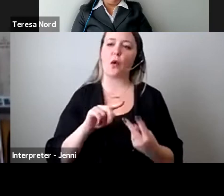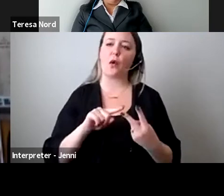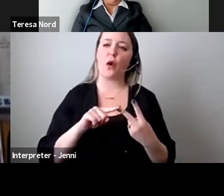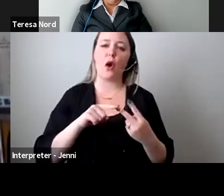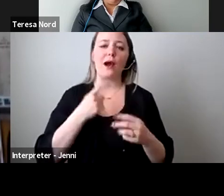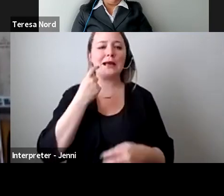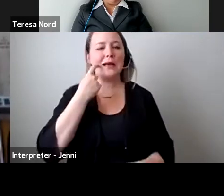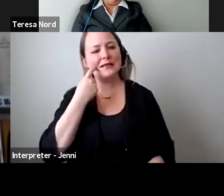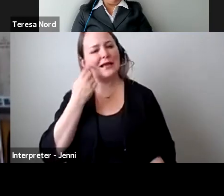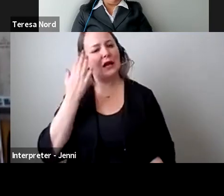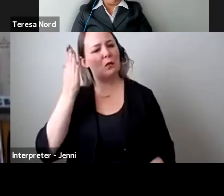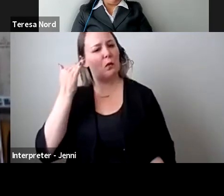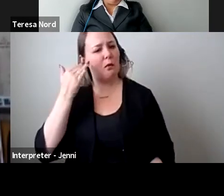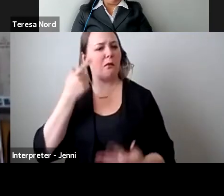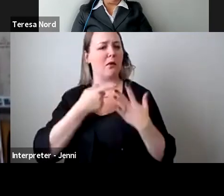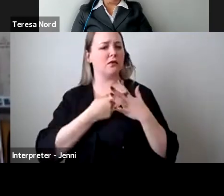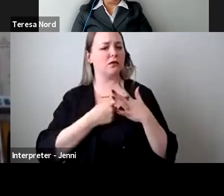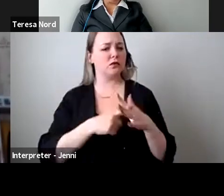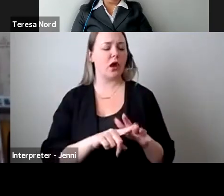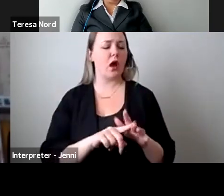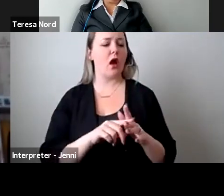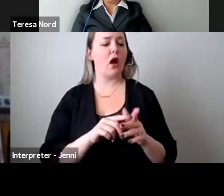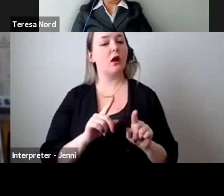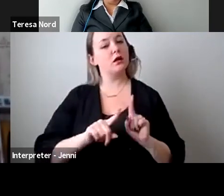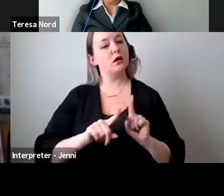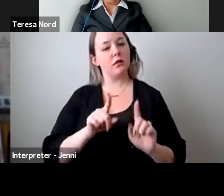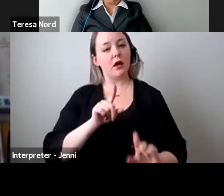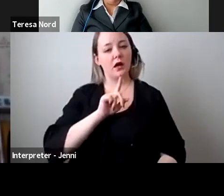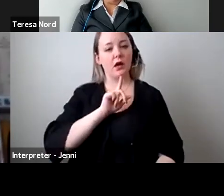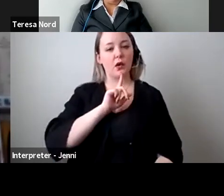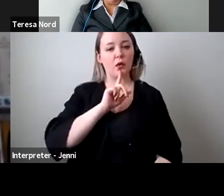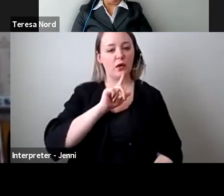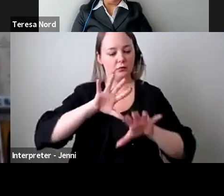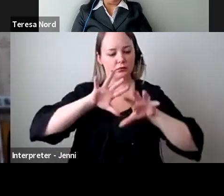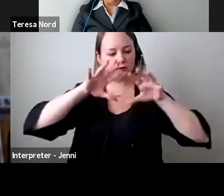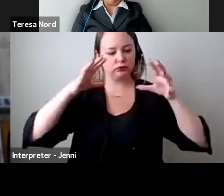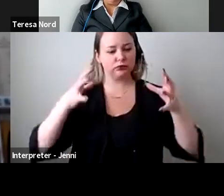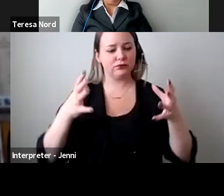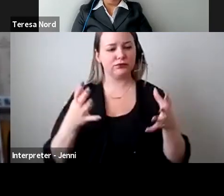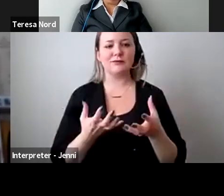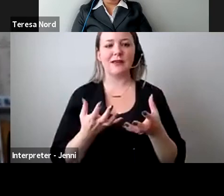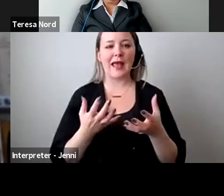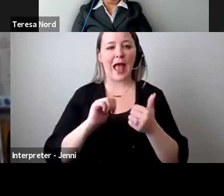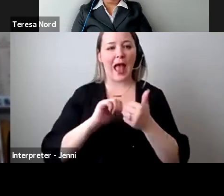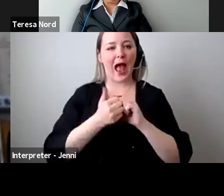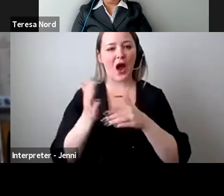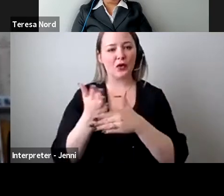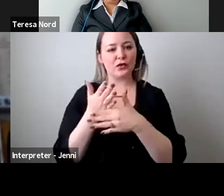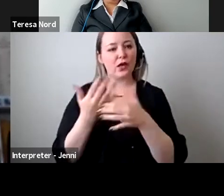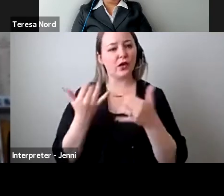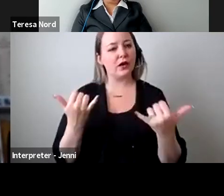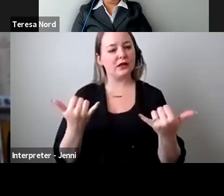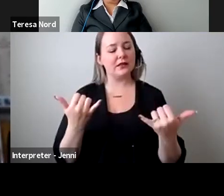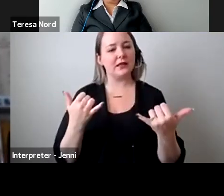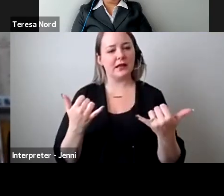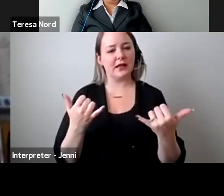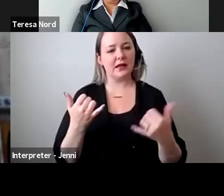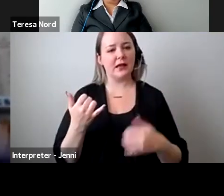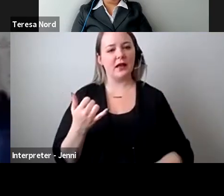addiction, but never in the capacity that we're in today about,